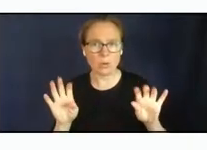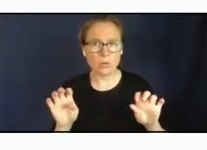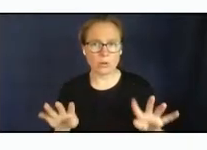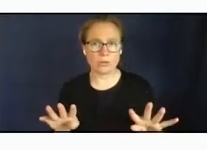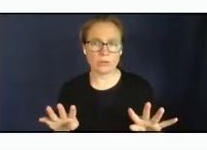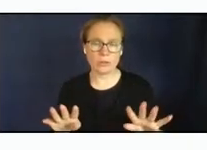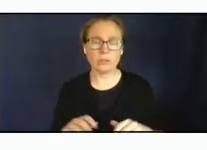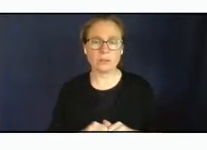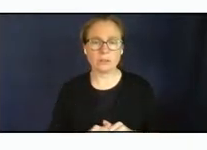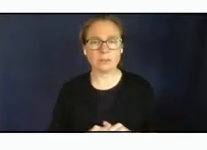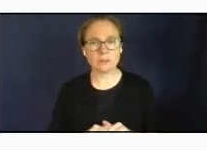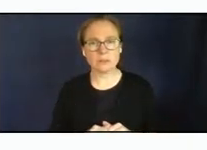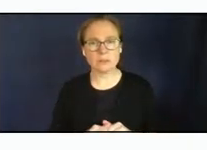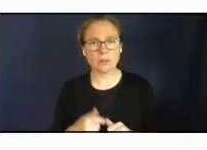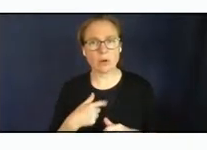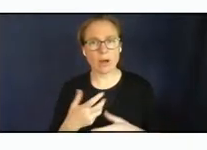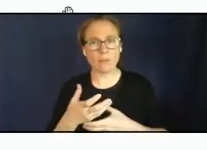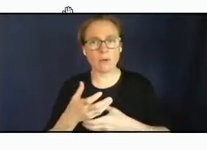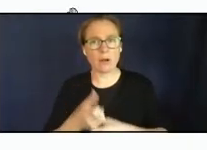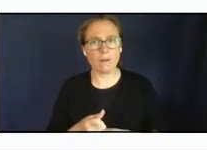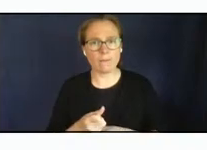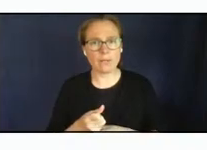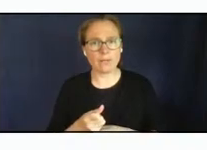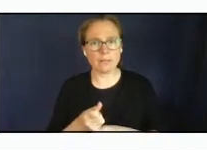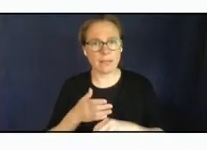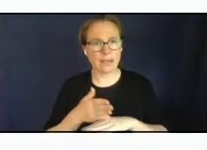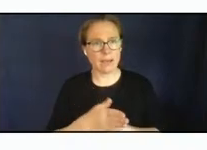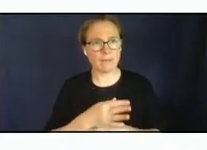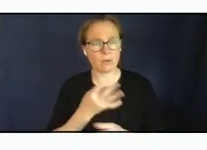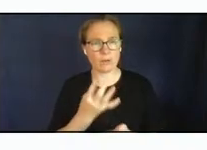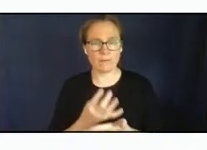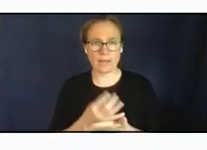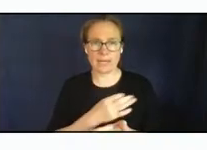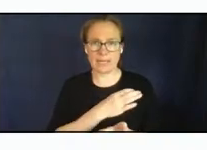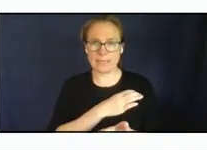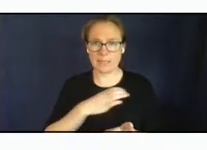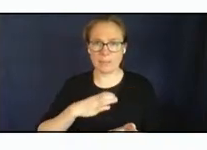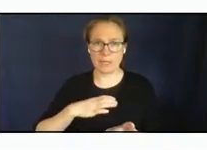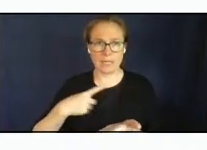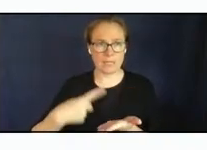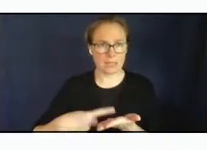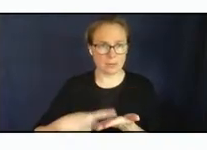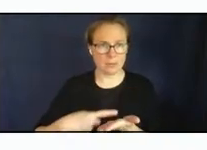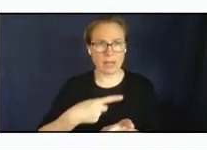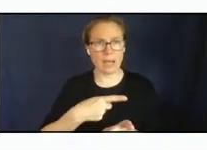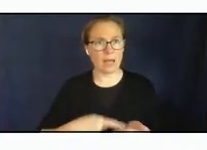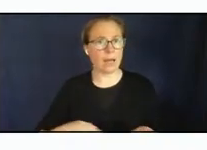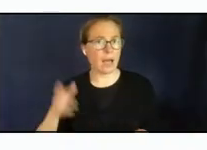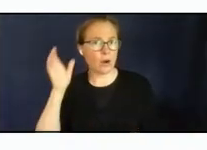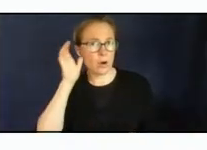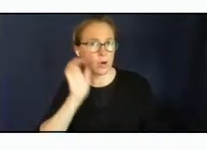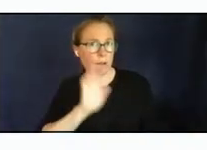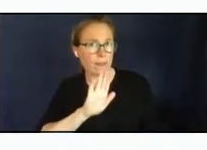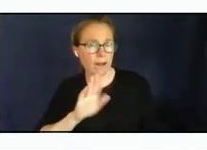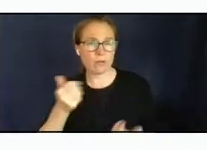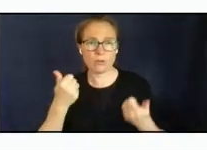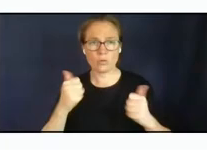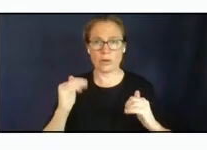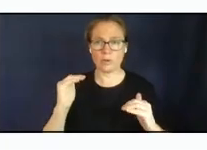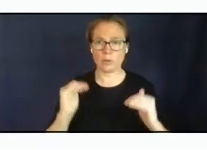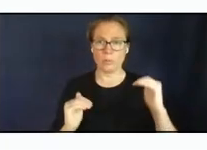confident after the discussion in the Finance Committee and what I've heard from some of the officers is they are trying to balance those priorities. Having said